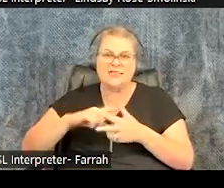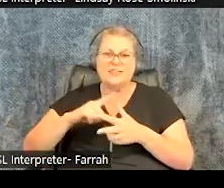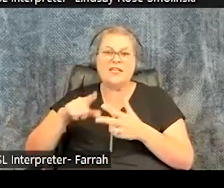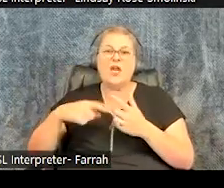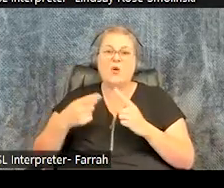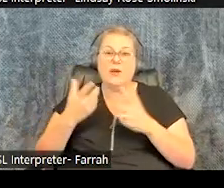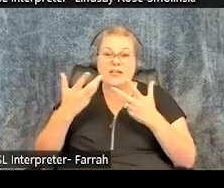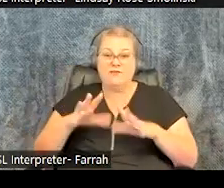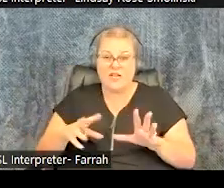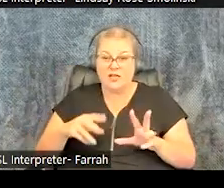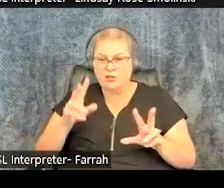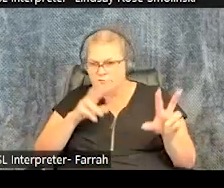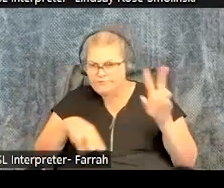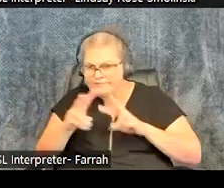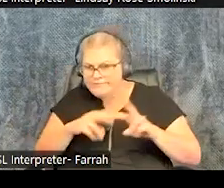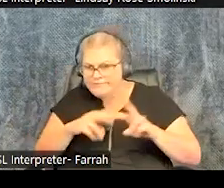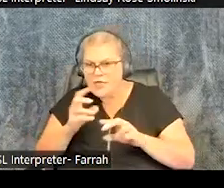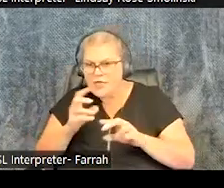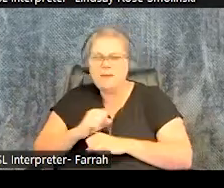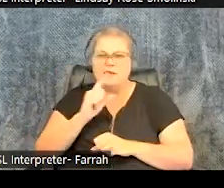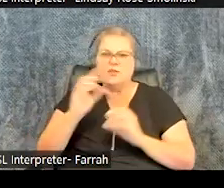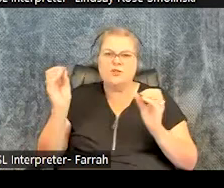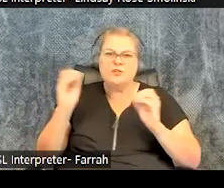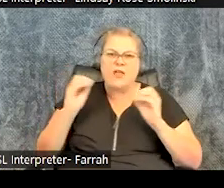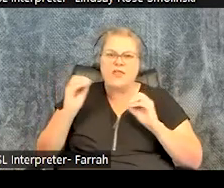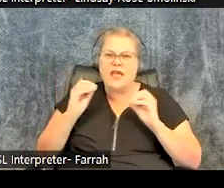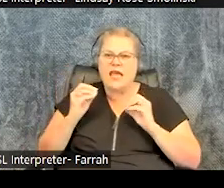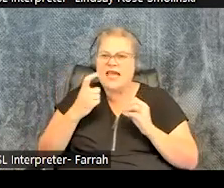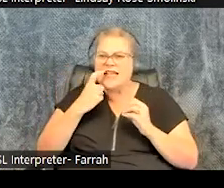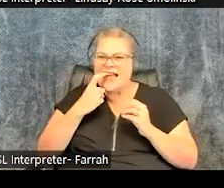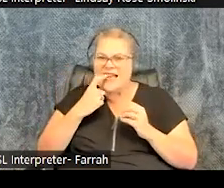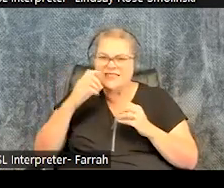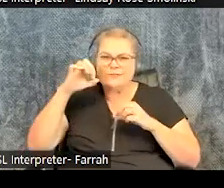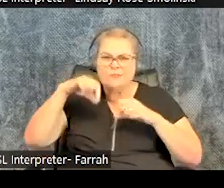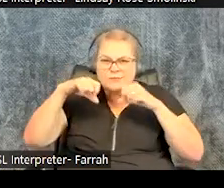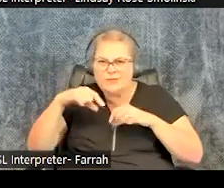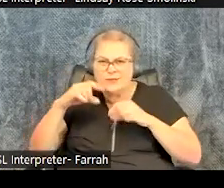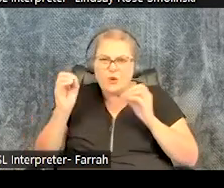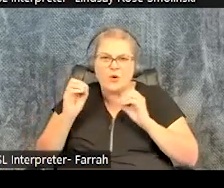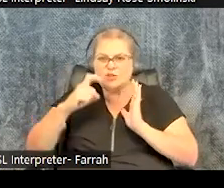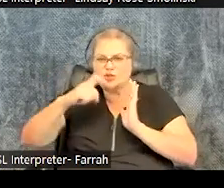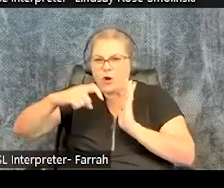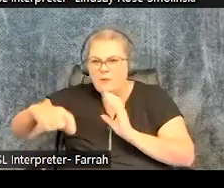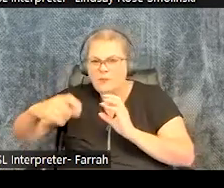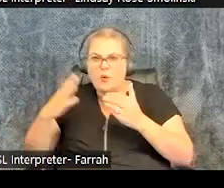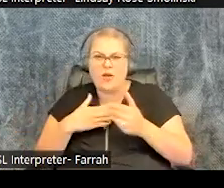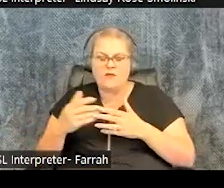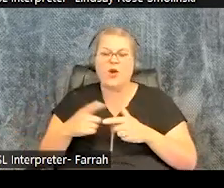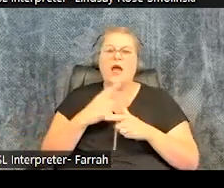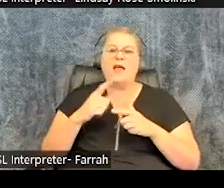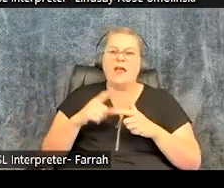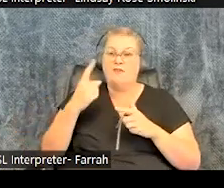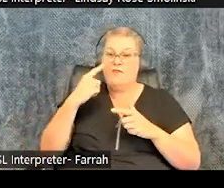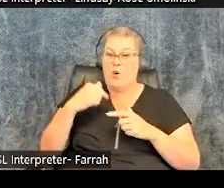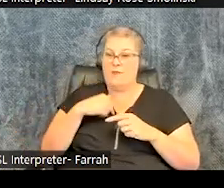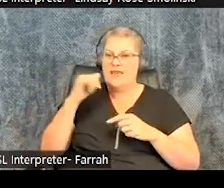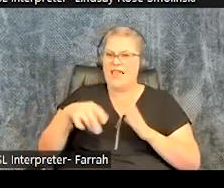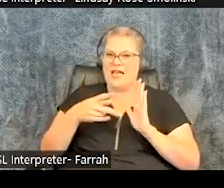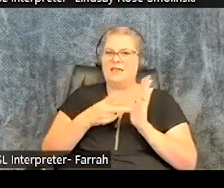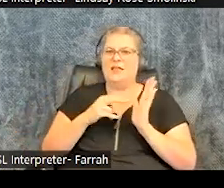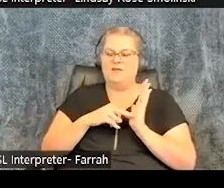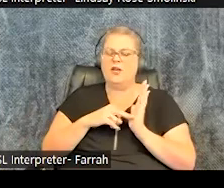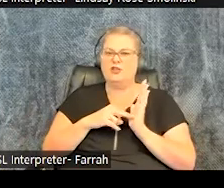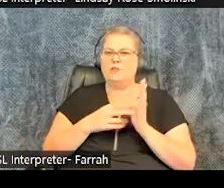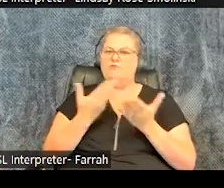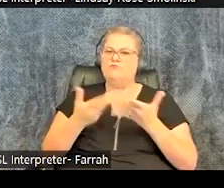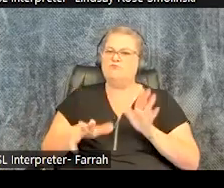inspector to ensure there's no, glass bits and scrapes and such. And to me, that's the definition of a wash bottle.